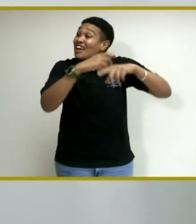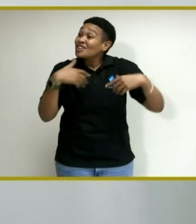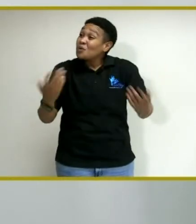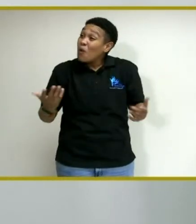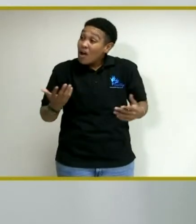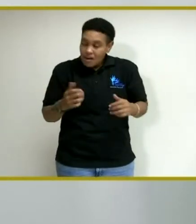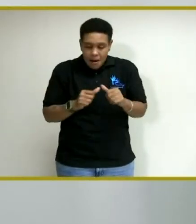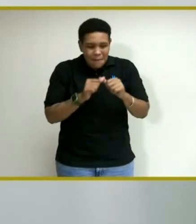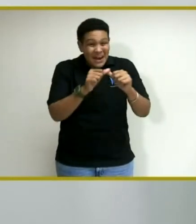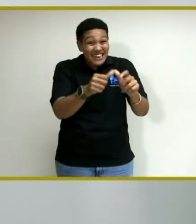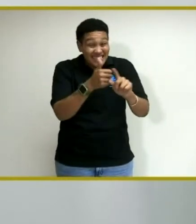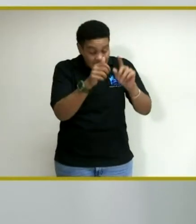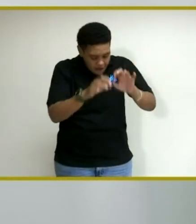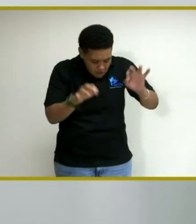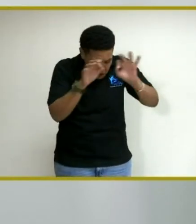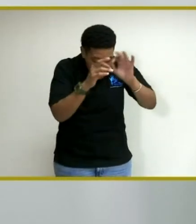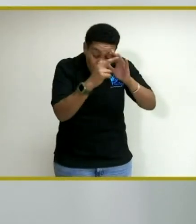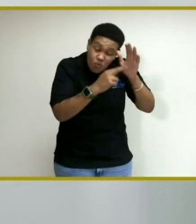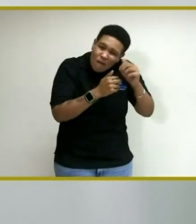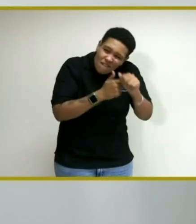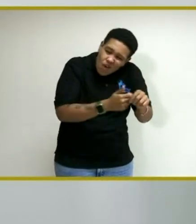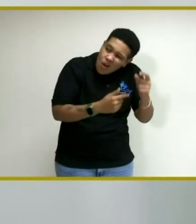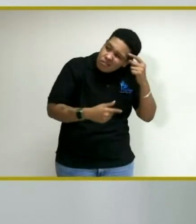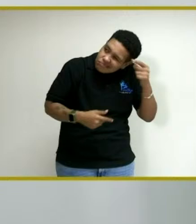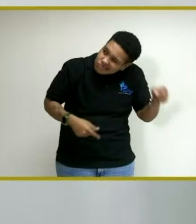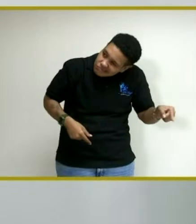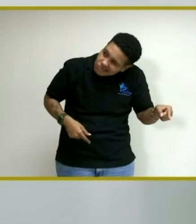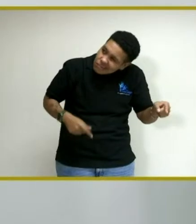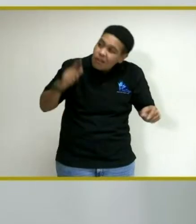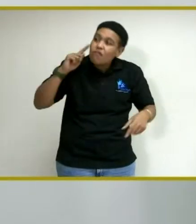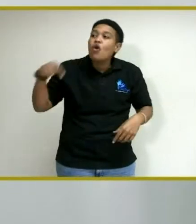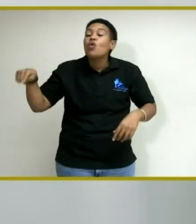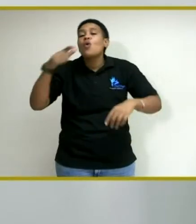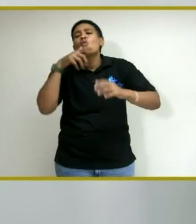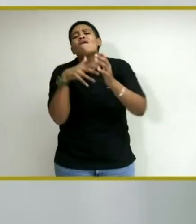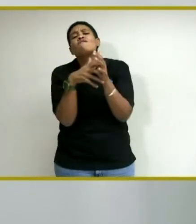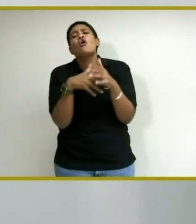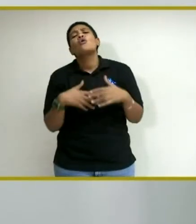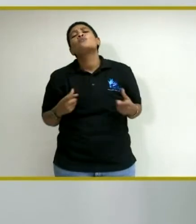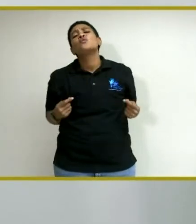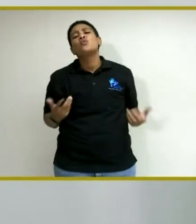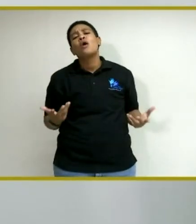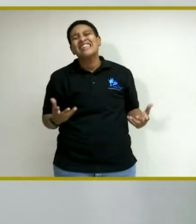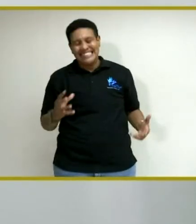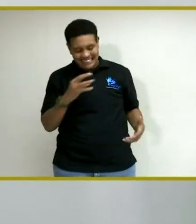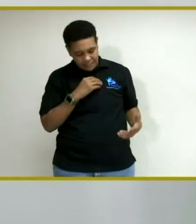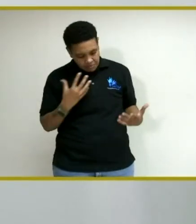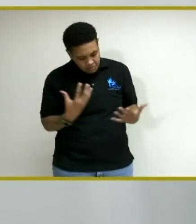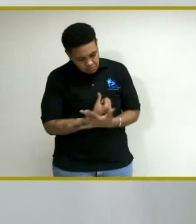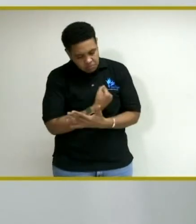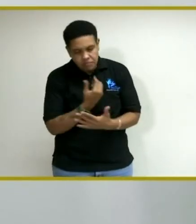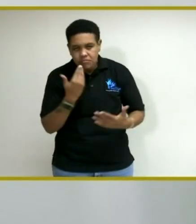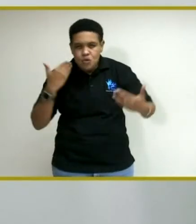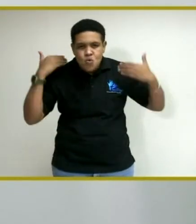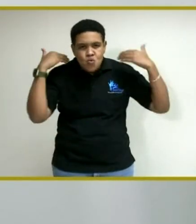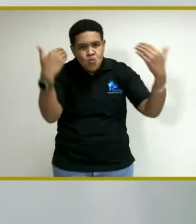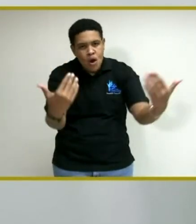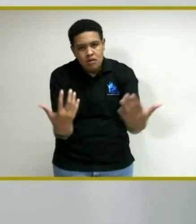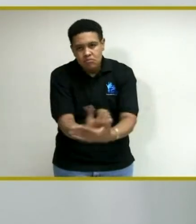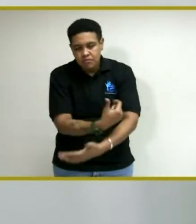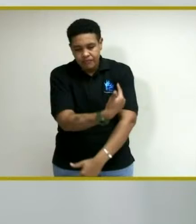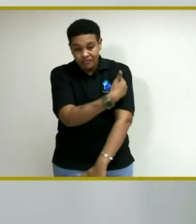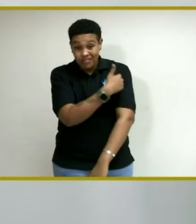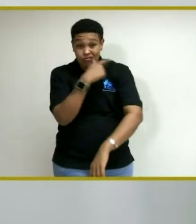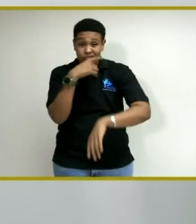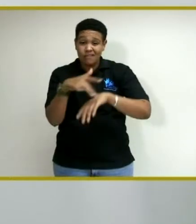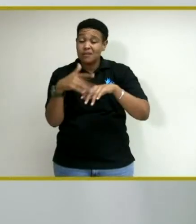to maintain the critical protocols, and for those who are most vulnerable, to take up the opportunity to get the vaccines that are